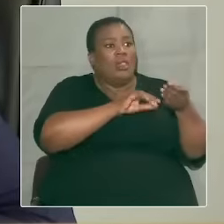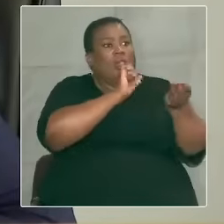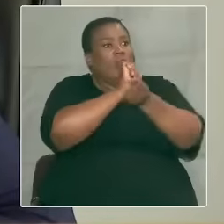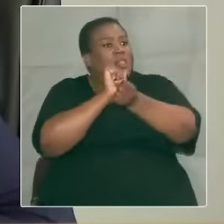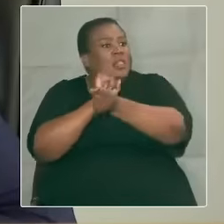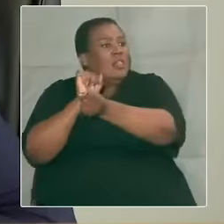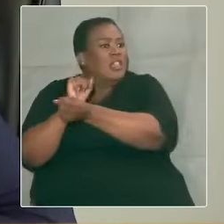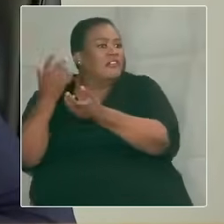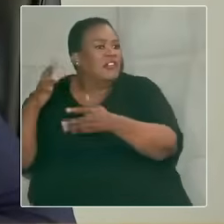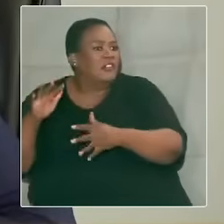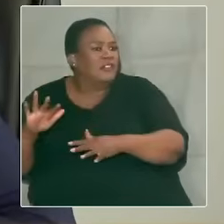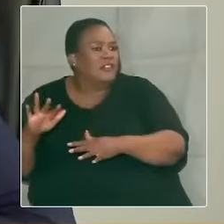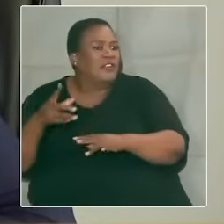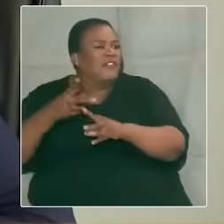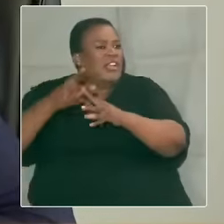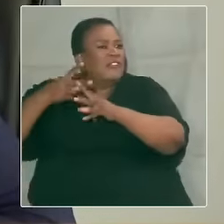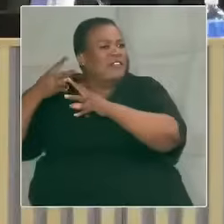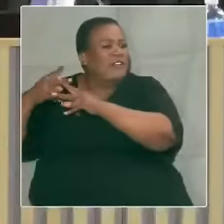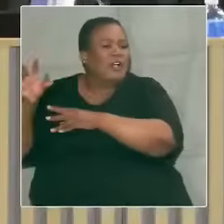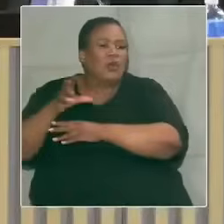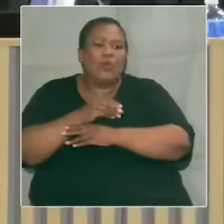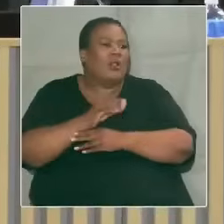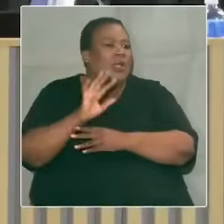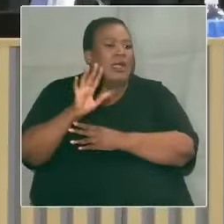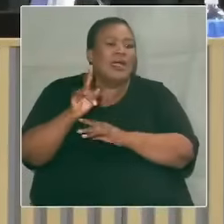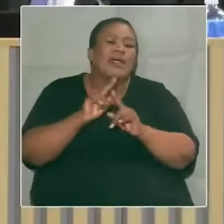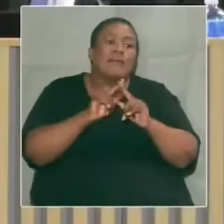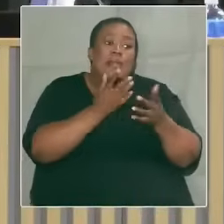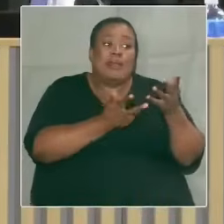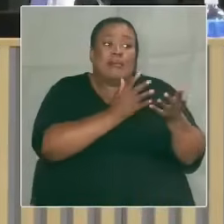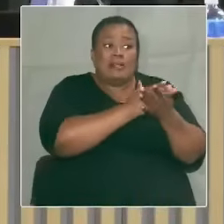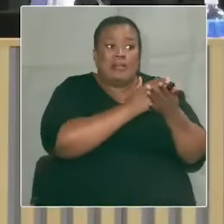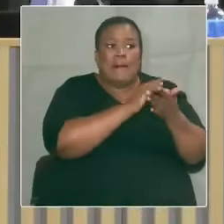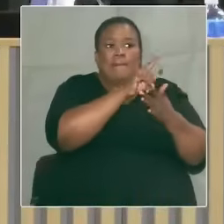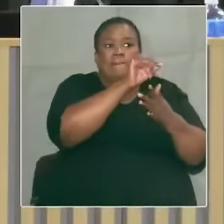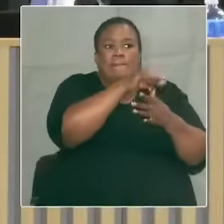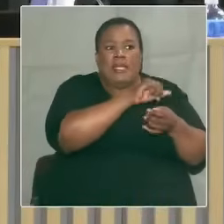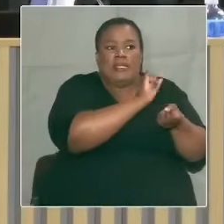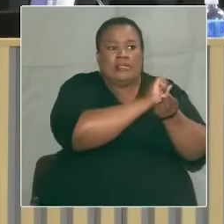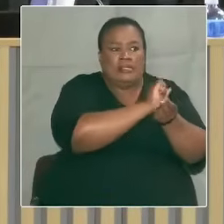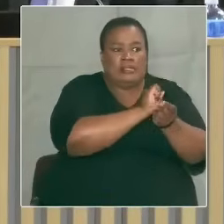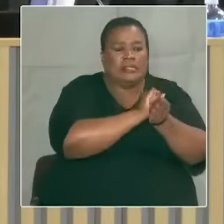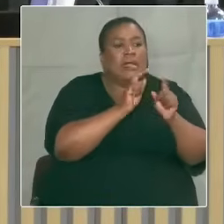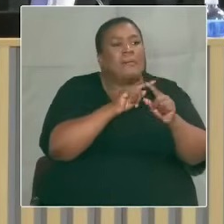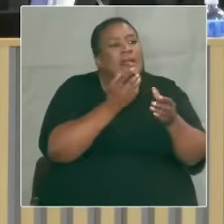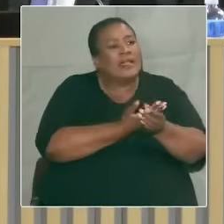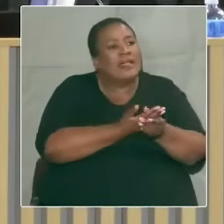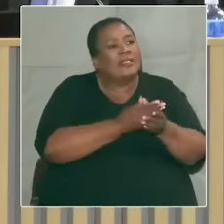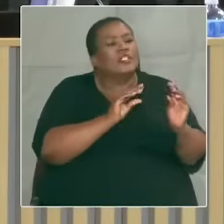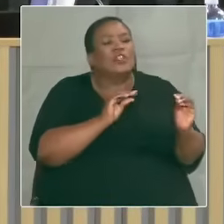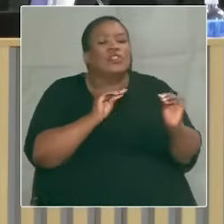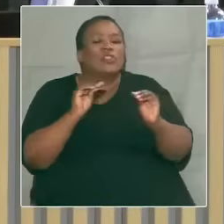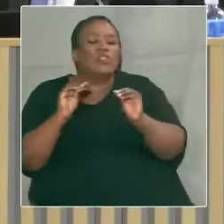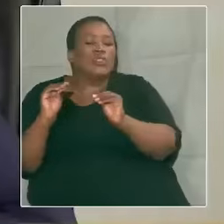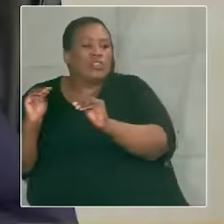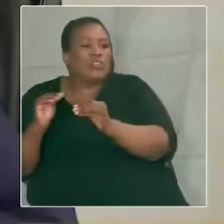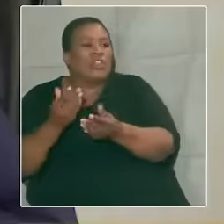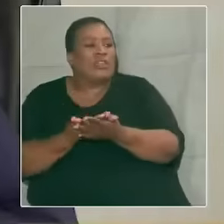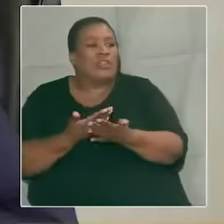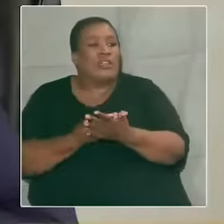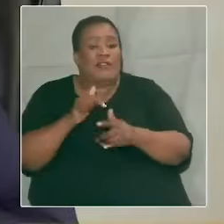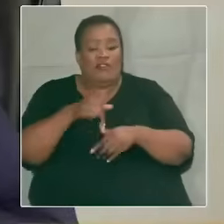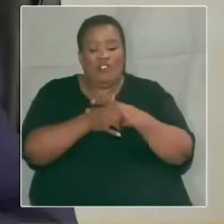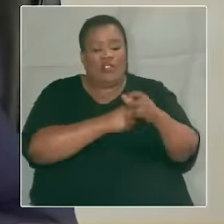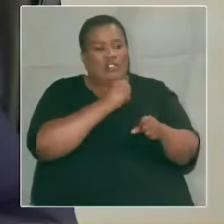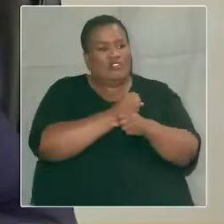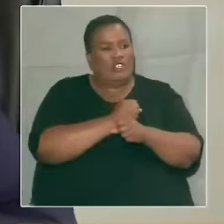it doesn't work that way. They might have made arrests, but cases take time. We can refer to this very same year. We